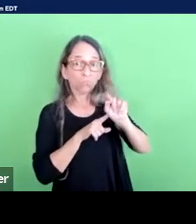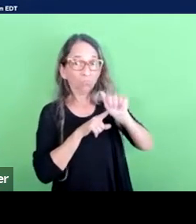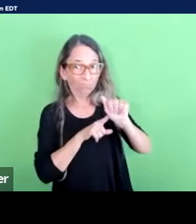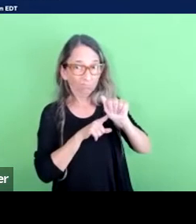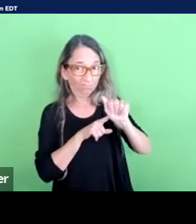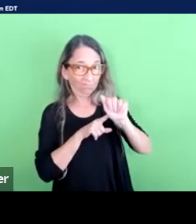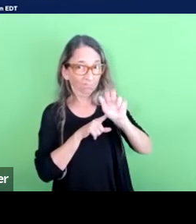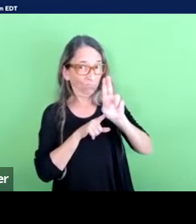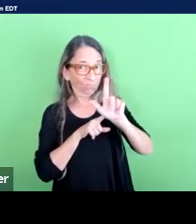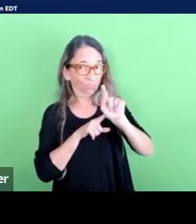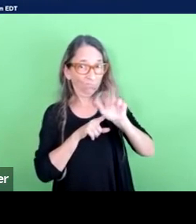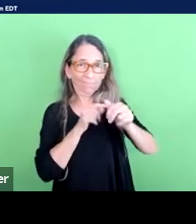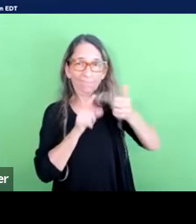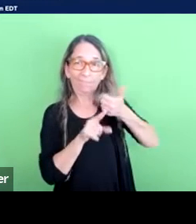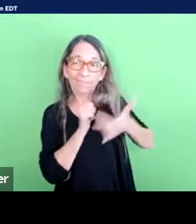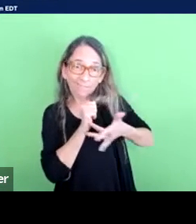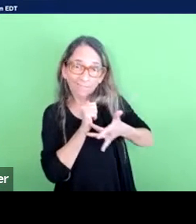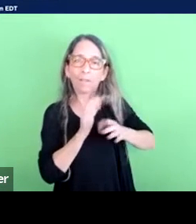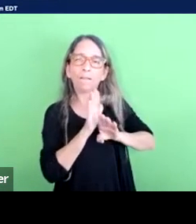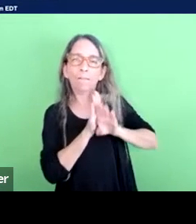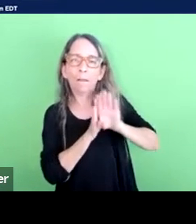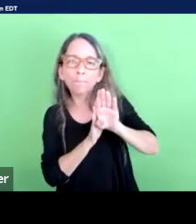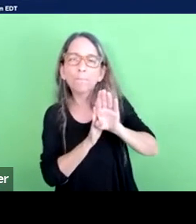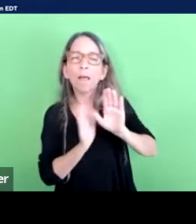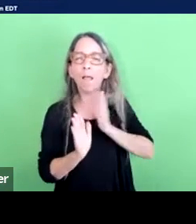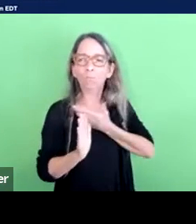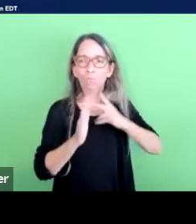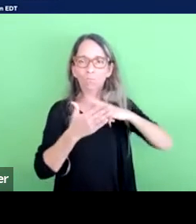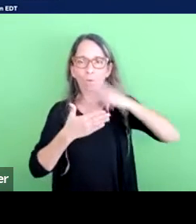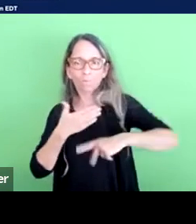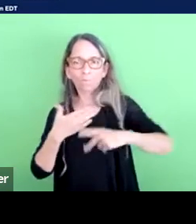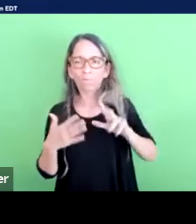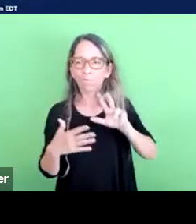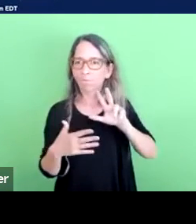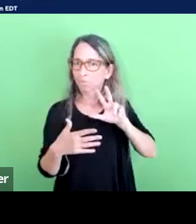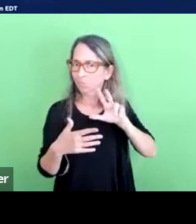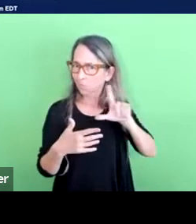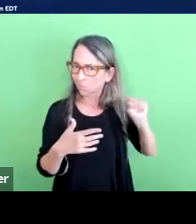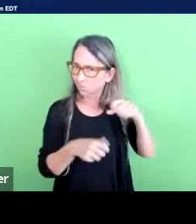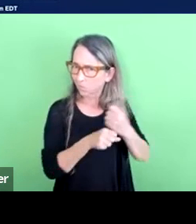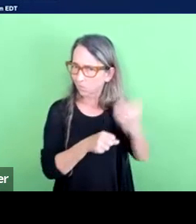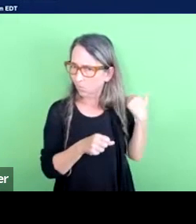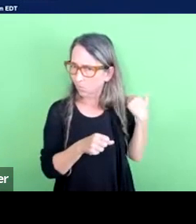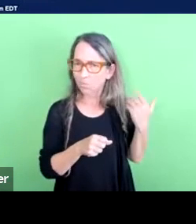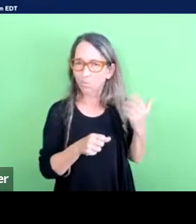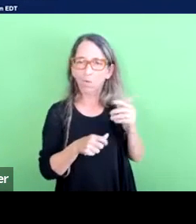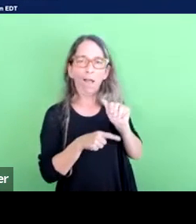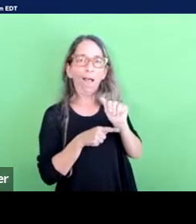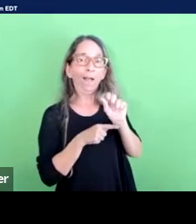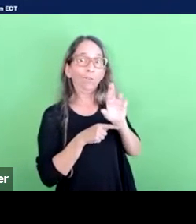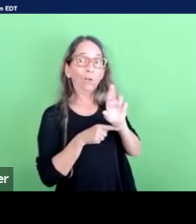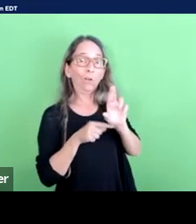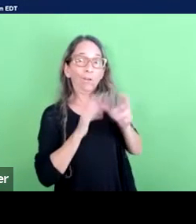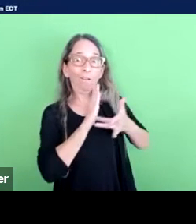one of the core pieces that made that possible was the advancements in ASR, like Linda